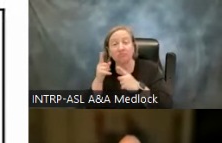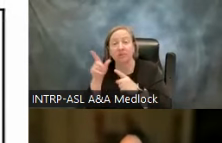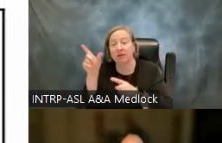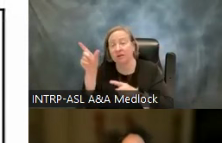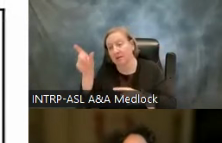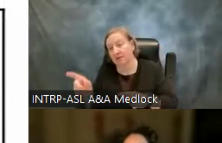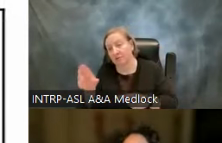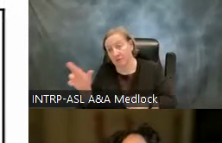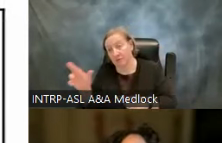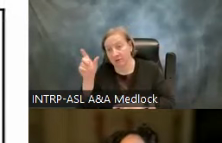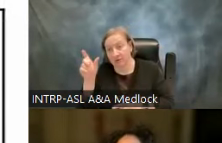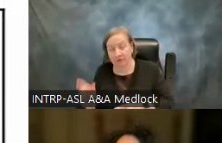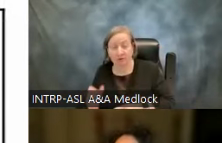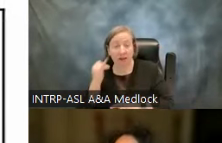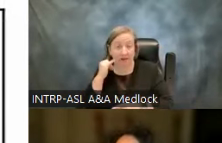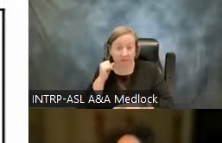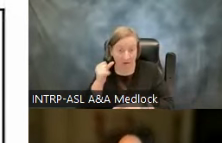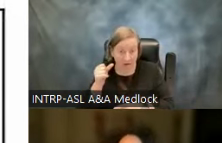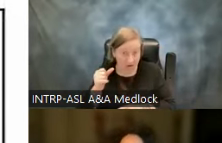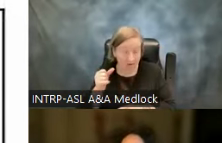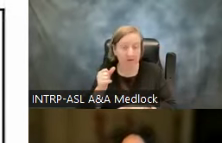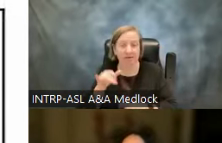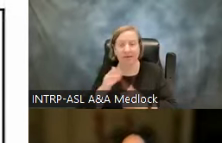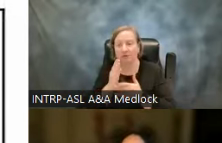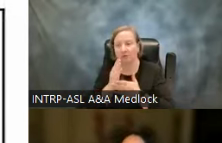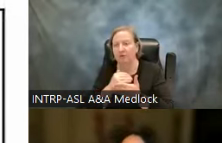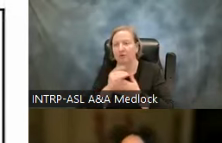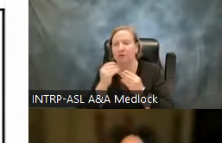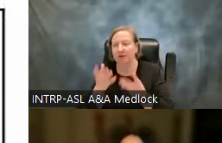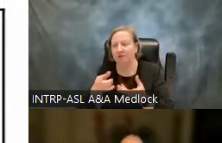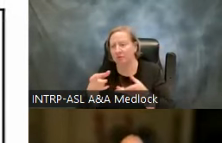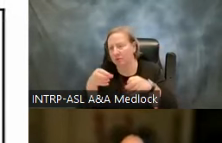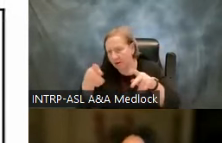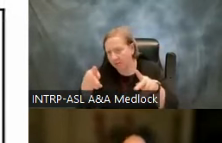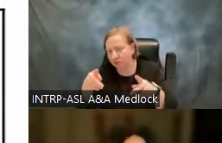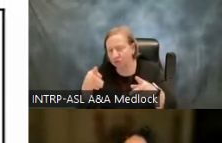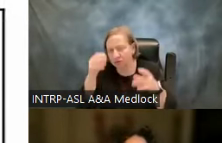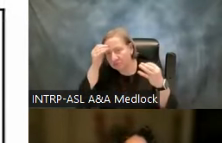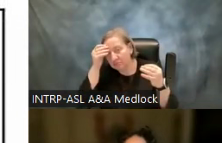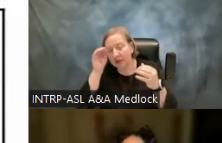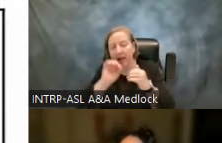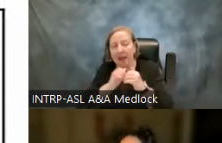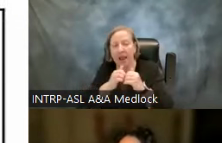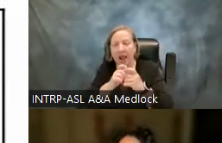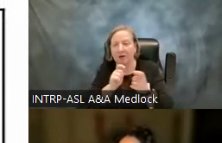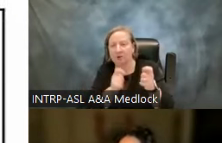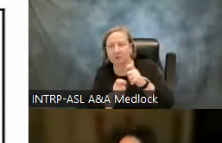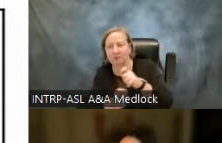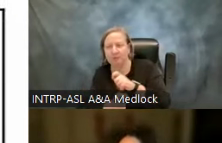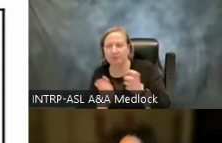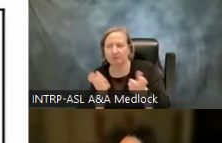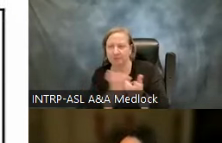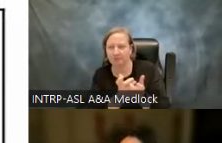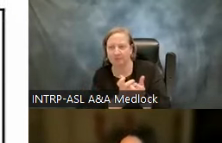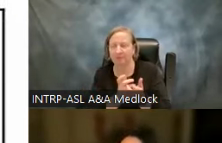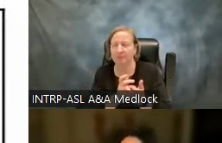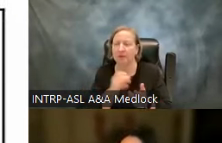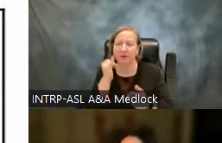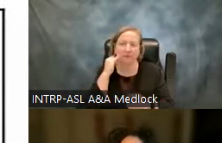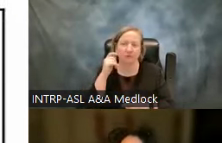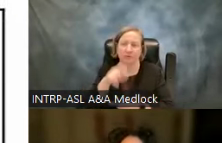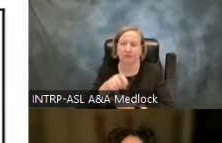column. And if not, this review offers you the opportunity to find a way to make that work and to adjust if